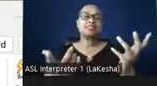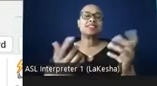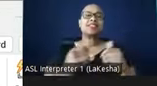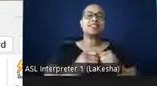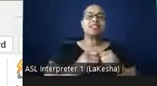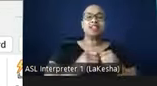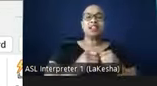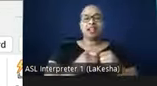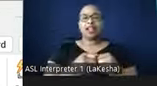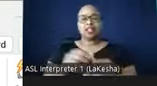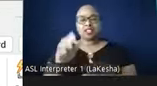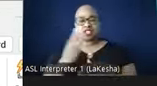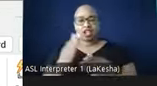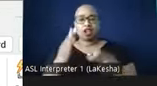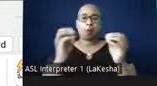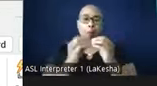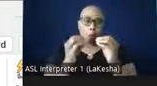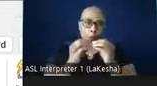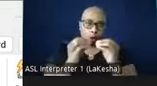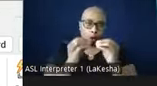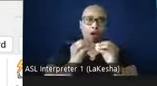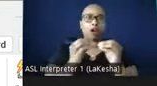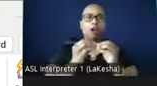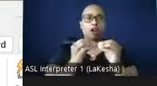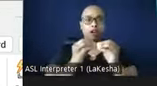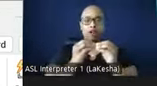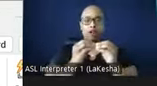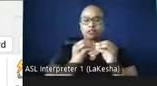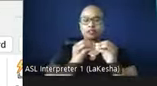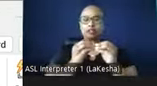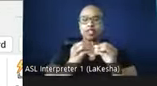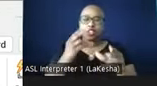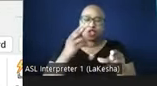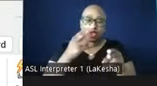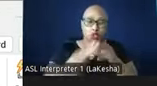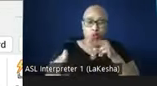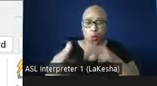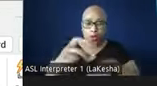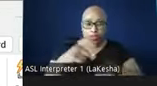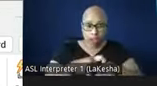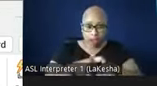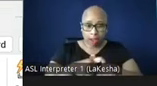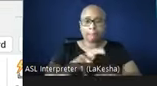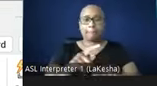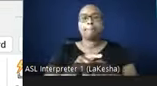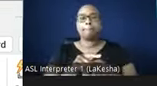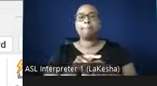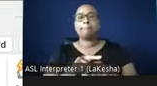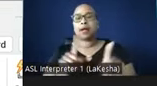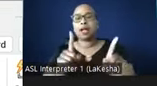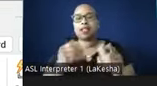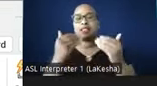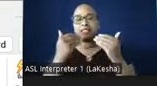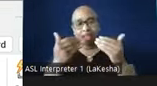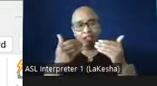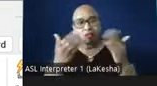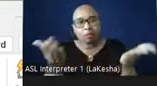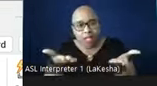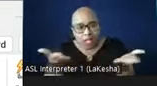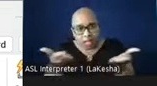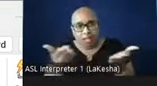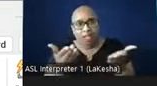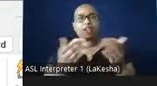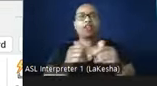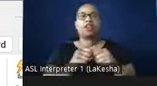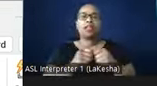understand and devour today in a short period of time. Thank you for being succinct. And thank you so much, Paloma,